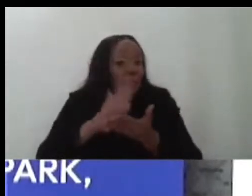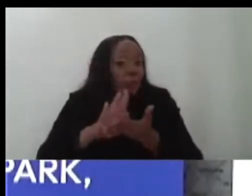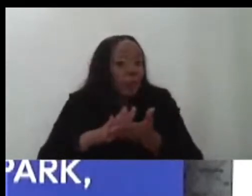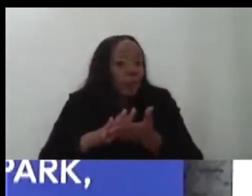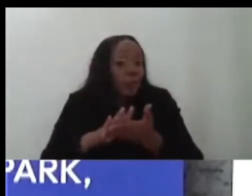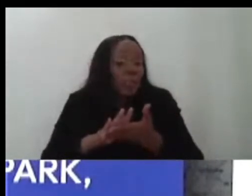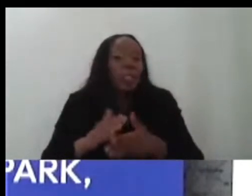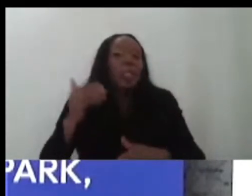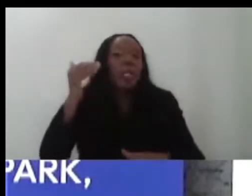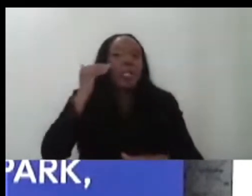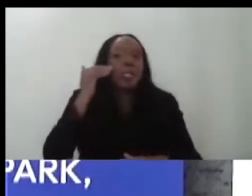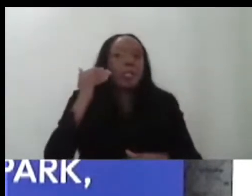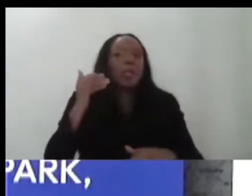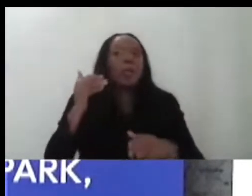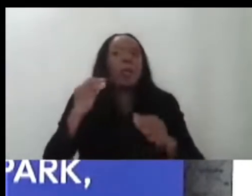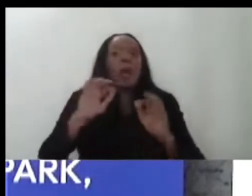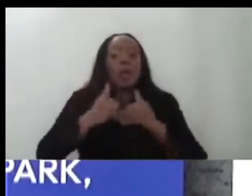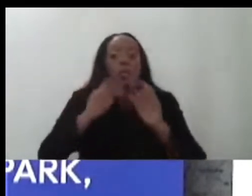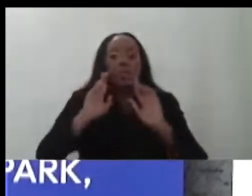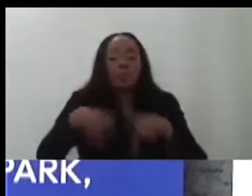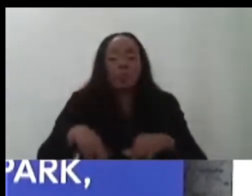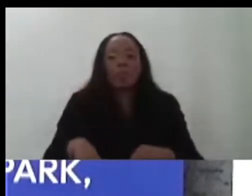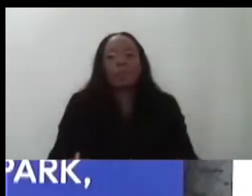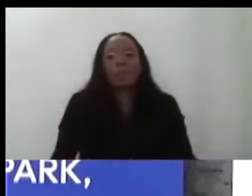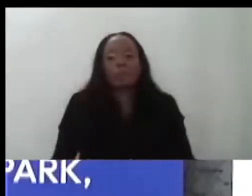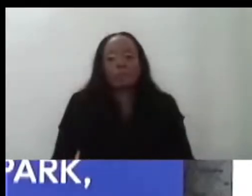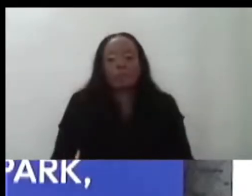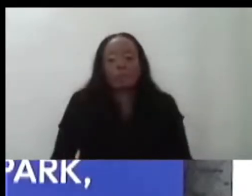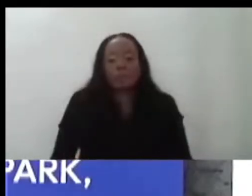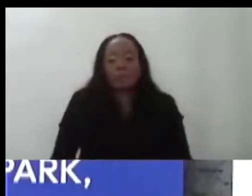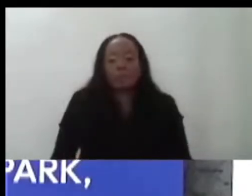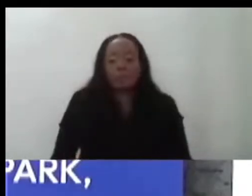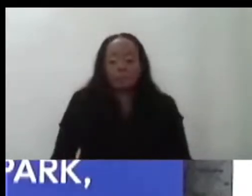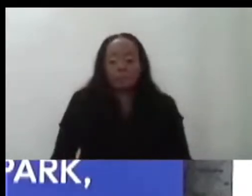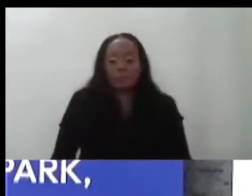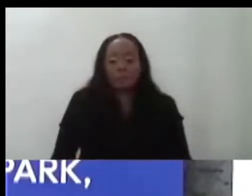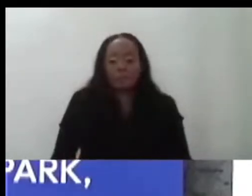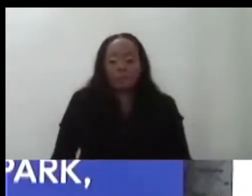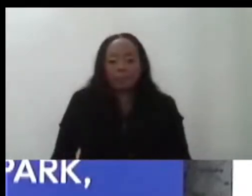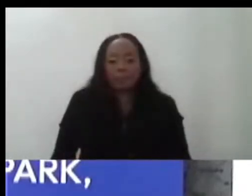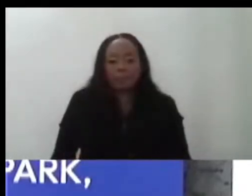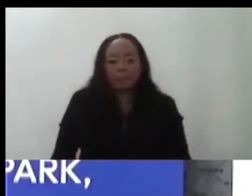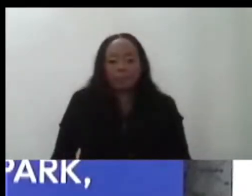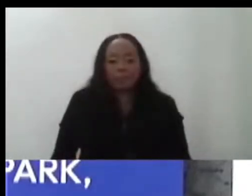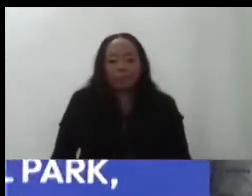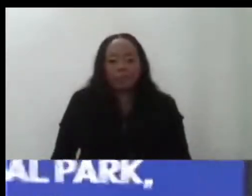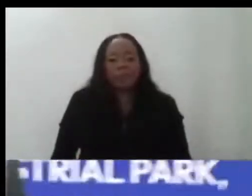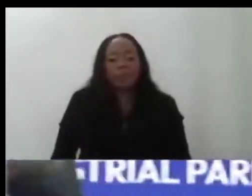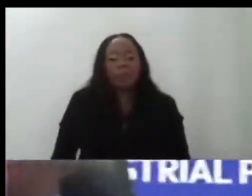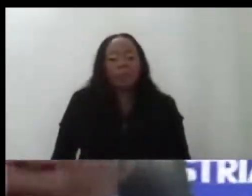doing. Just 1 second before we go on. So Trey, to answer your question further,